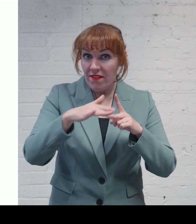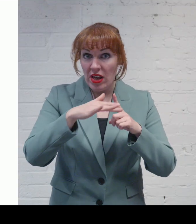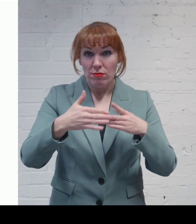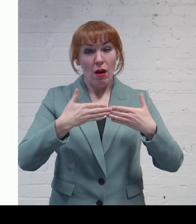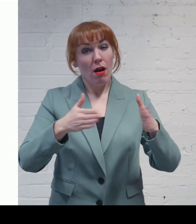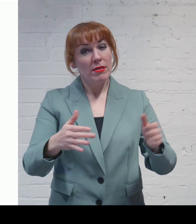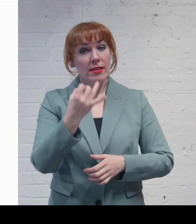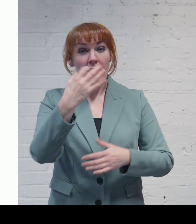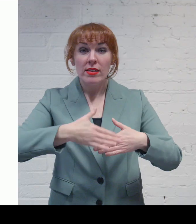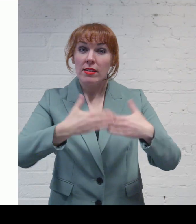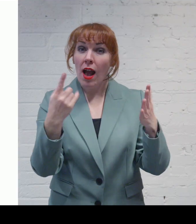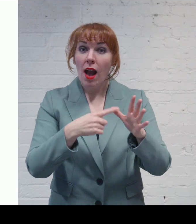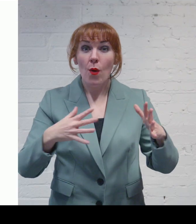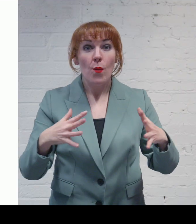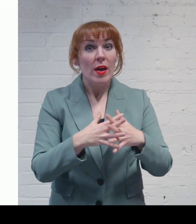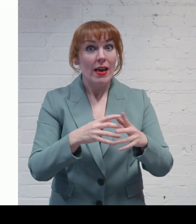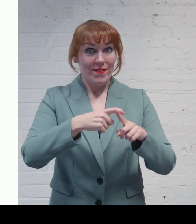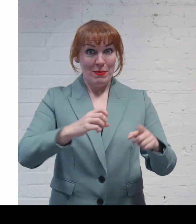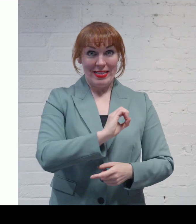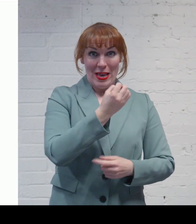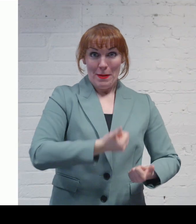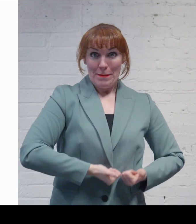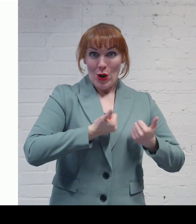week from 10 AM and 3 PM.